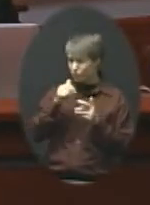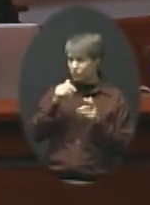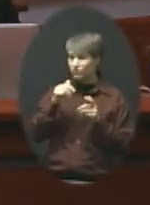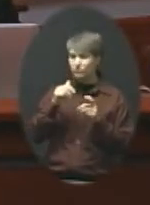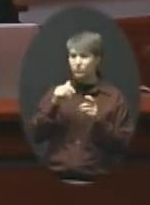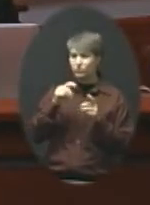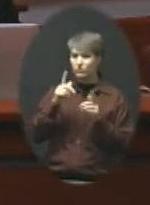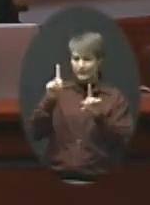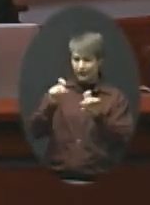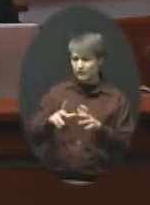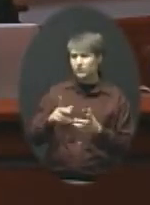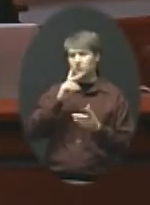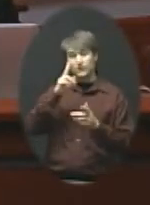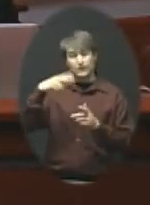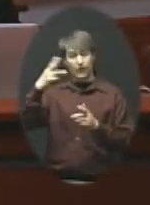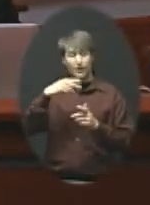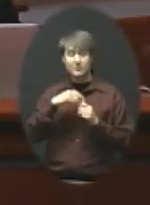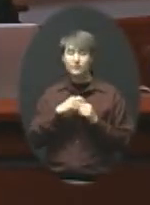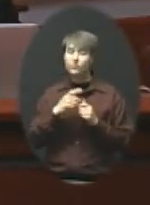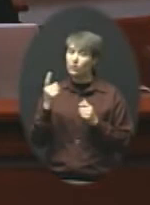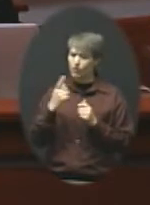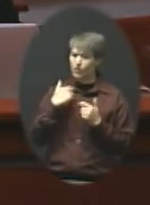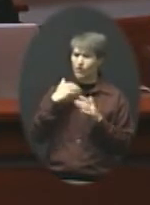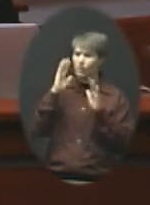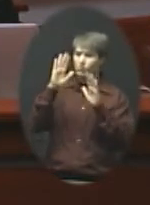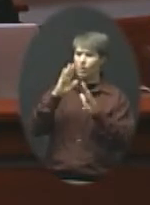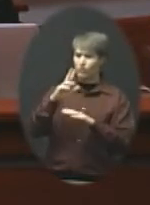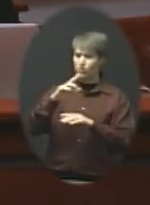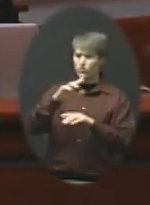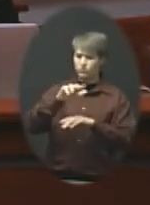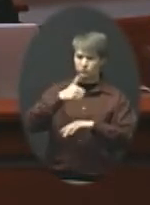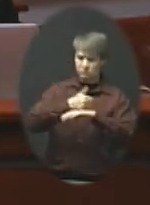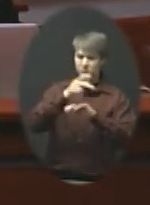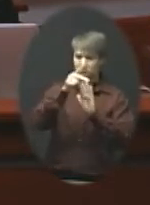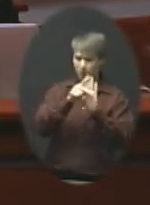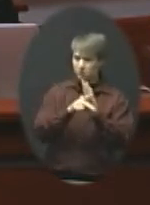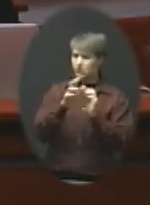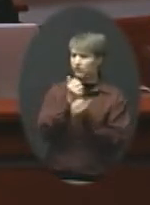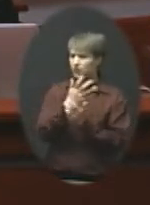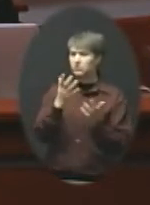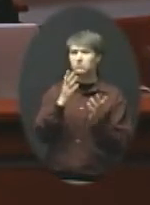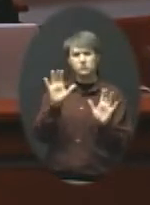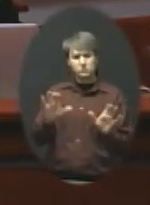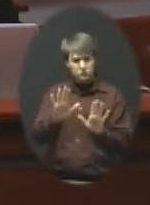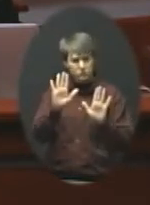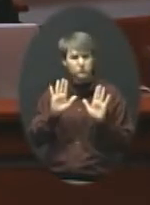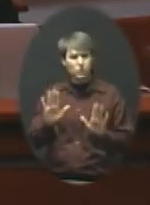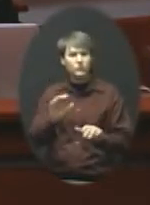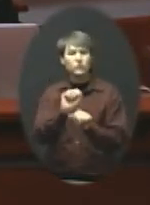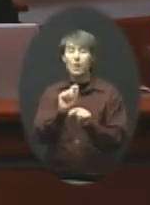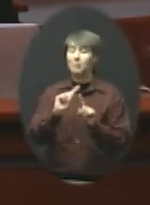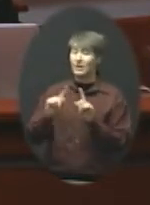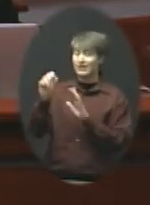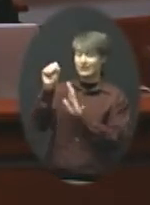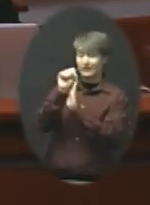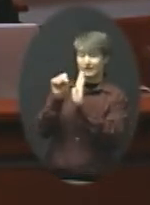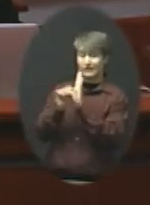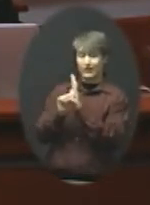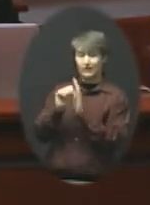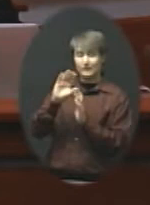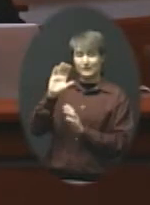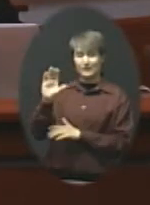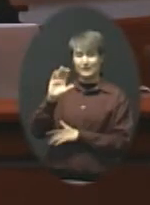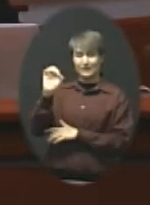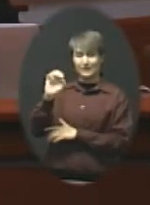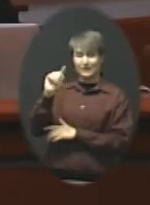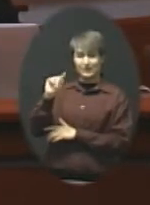that way. We've always had great protocols in place, and we do a good job with that testing aspect. But the state, the CETE,